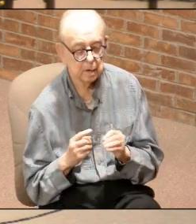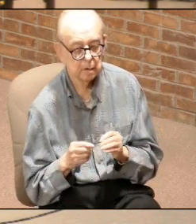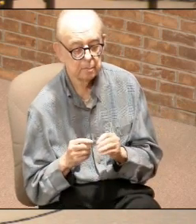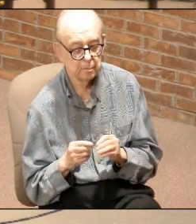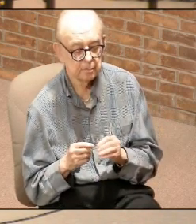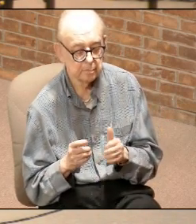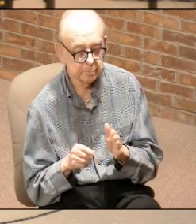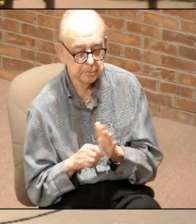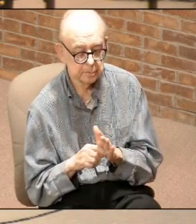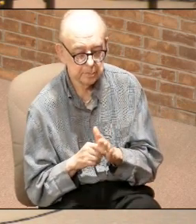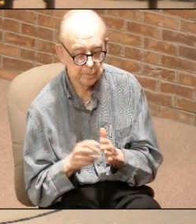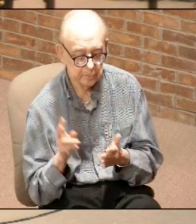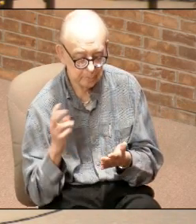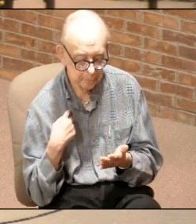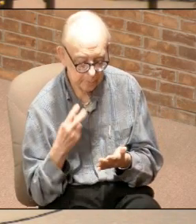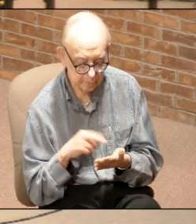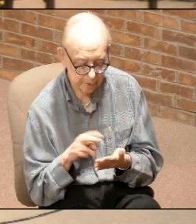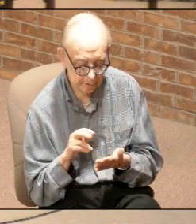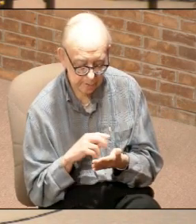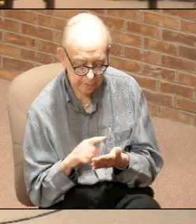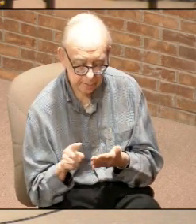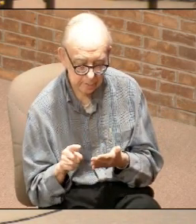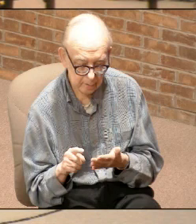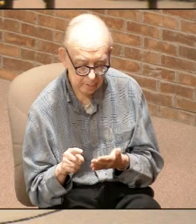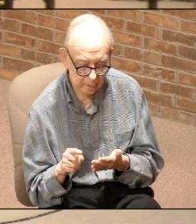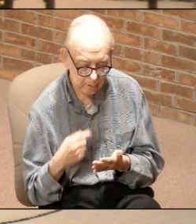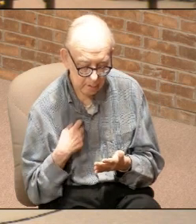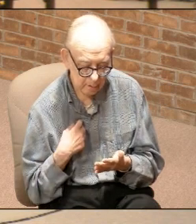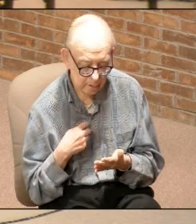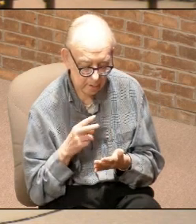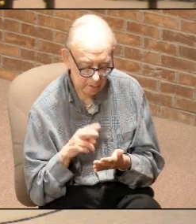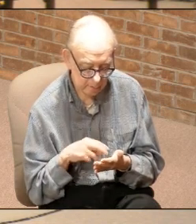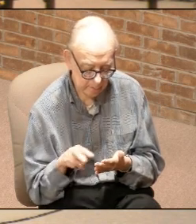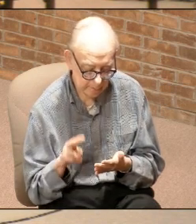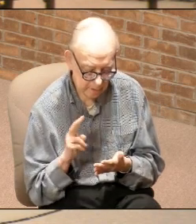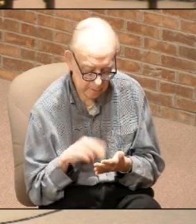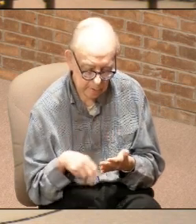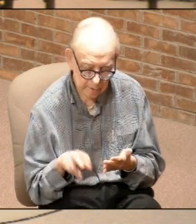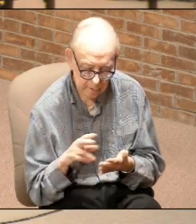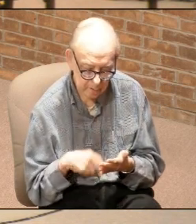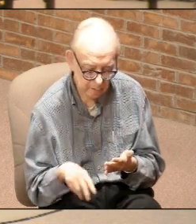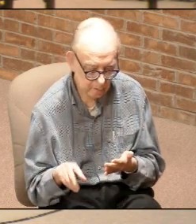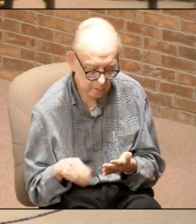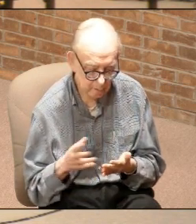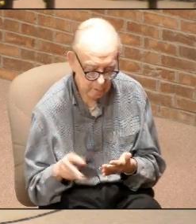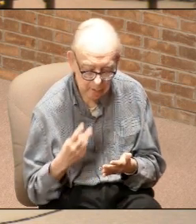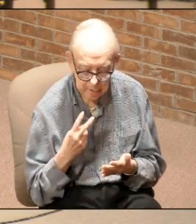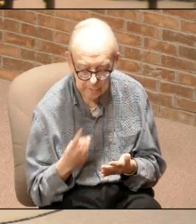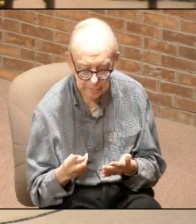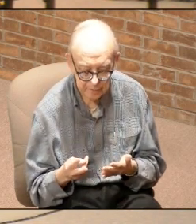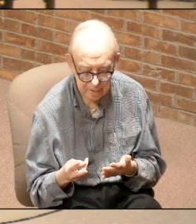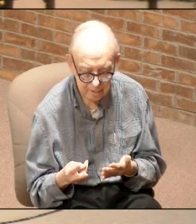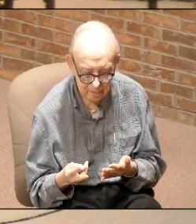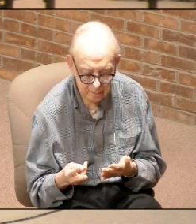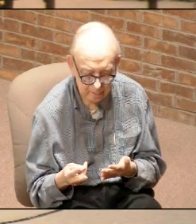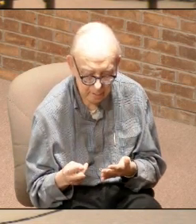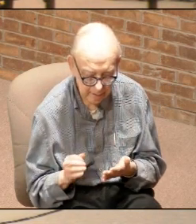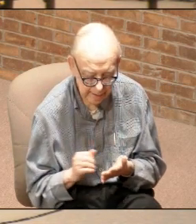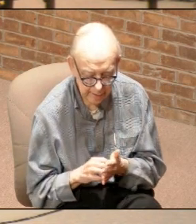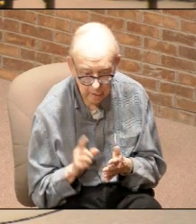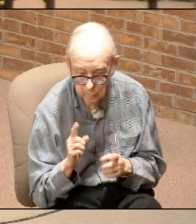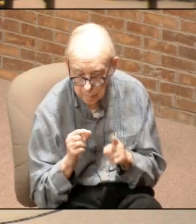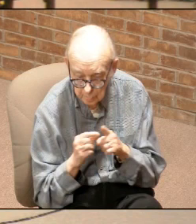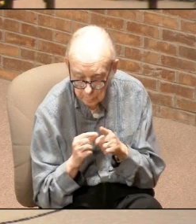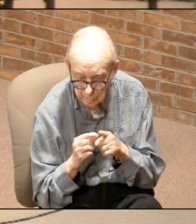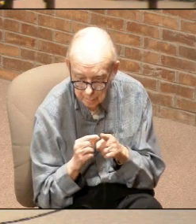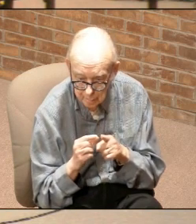a verse we read this week i have read that and read that and read that but i have never seen that one word